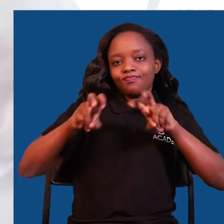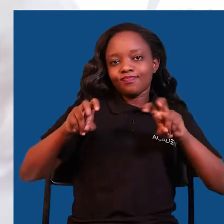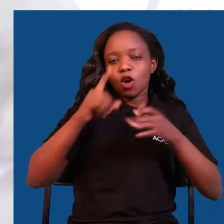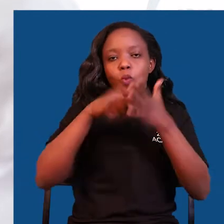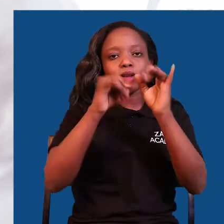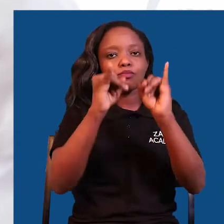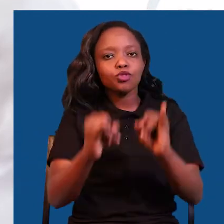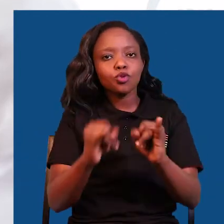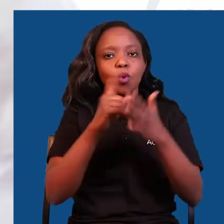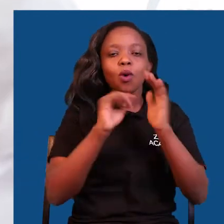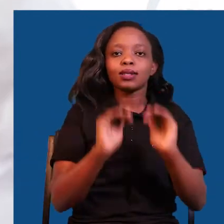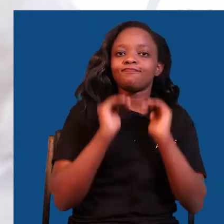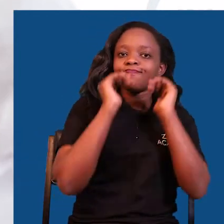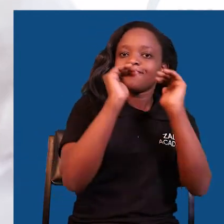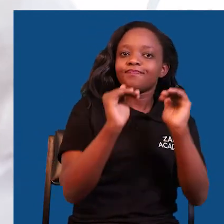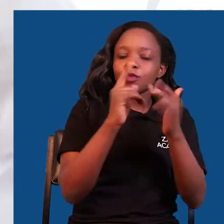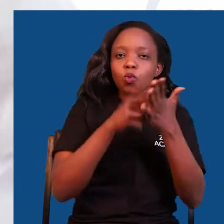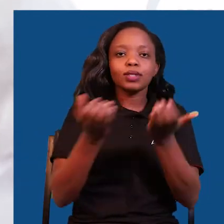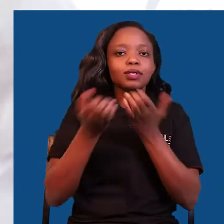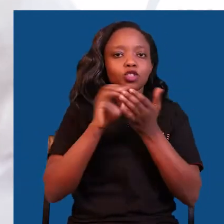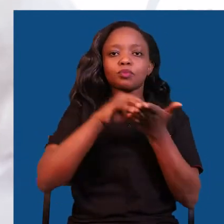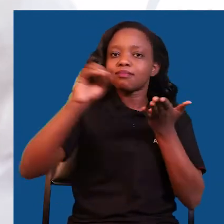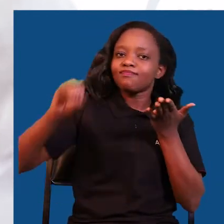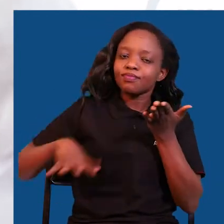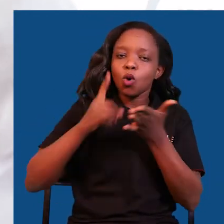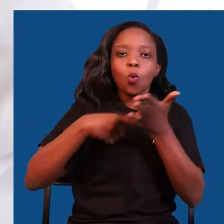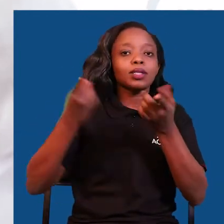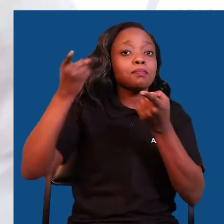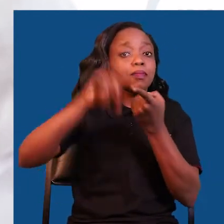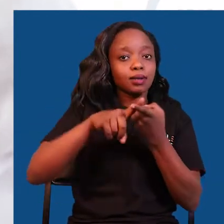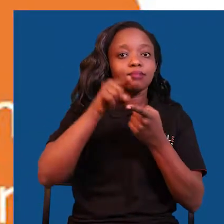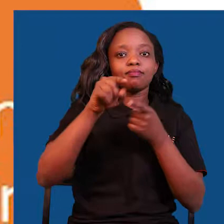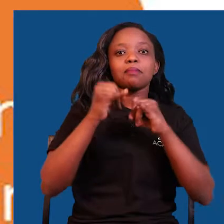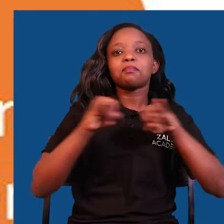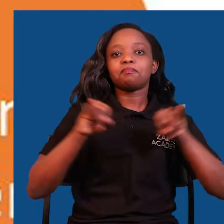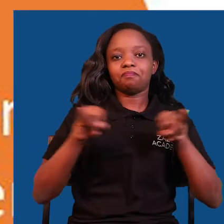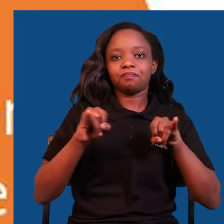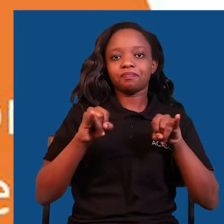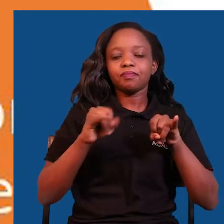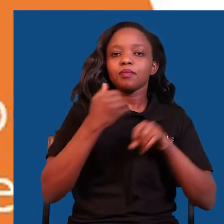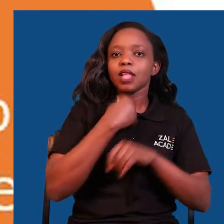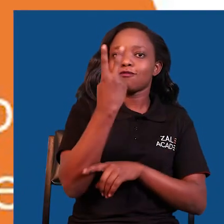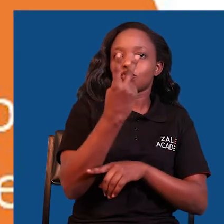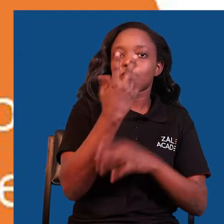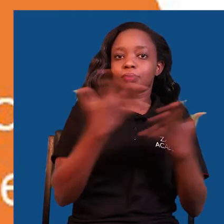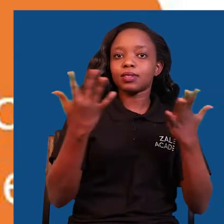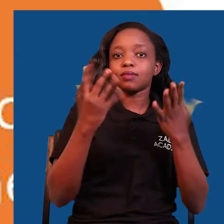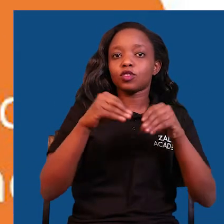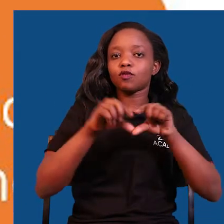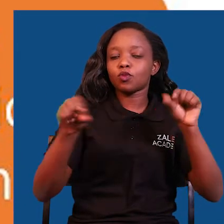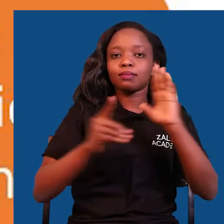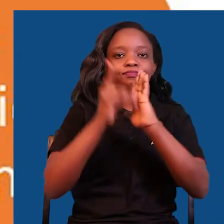check what's new, what needs to be upgraded, what needs to be removed, what needs to be added. That's maintenance. Now we have two parts of